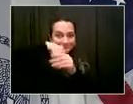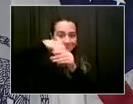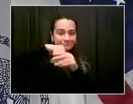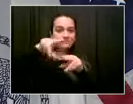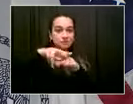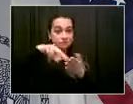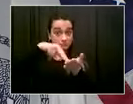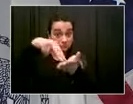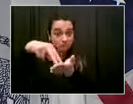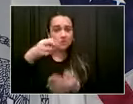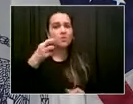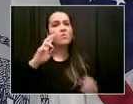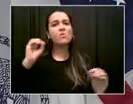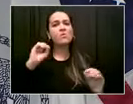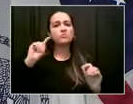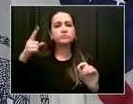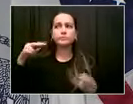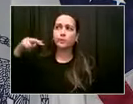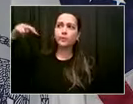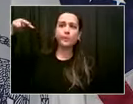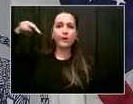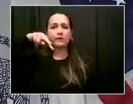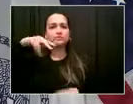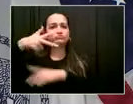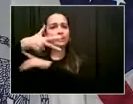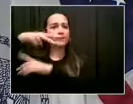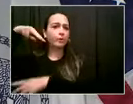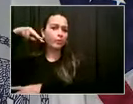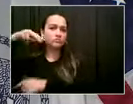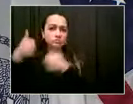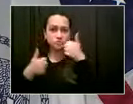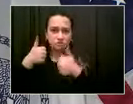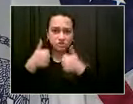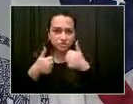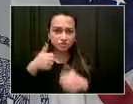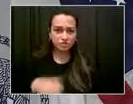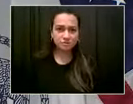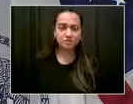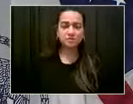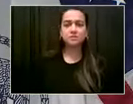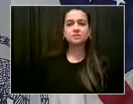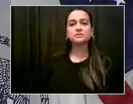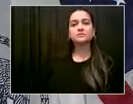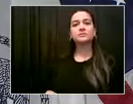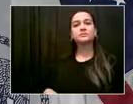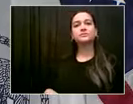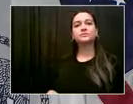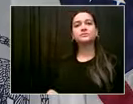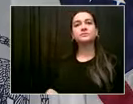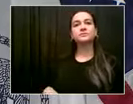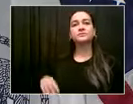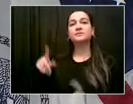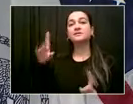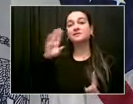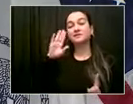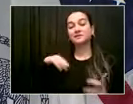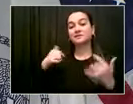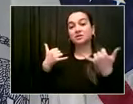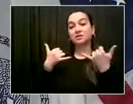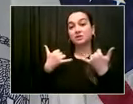James, you can think back to 25 years ago and before when we had many, many challenges. The fact that we put this